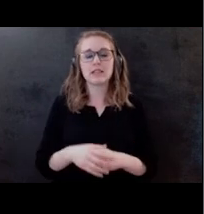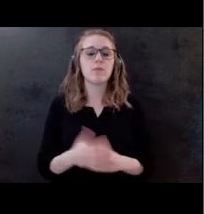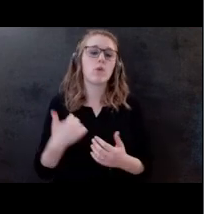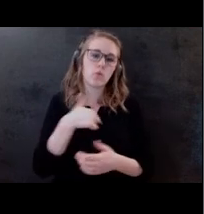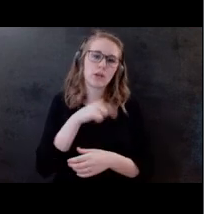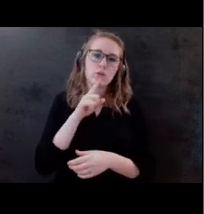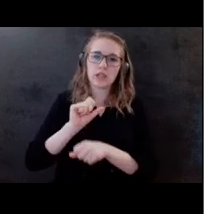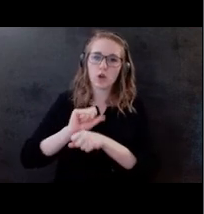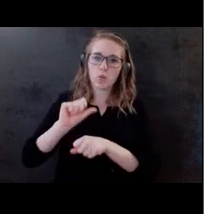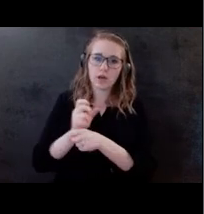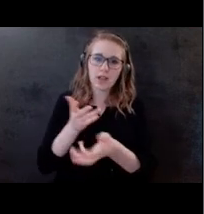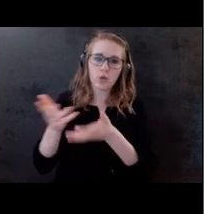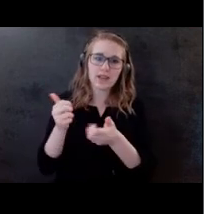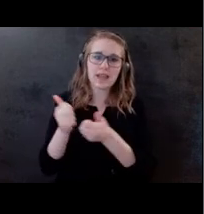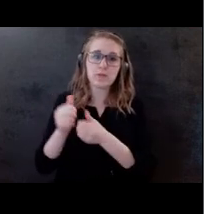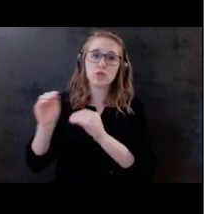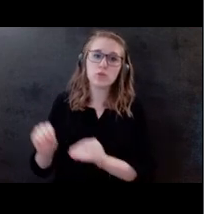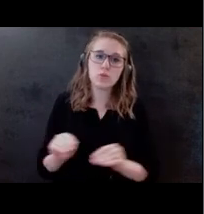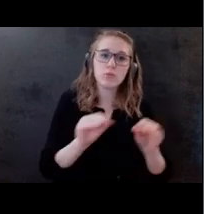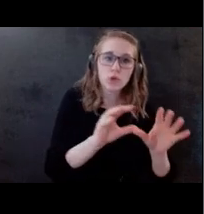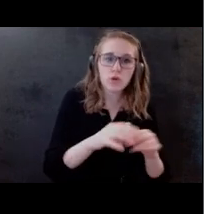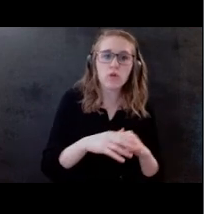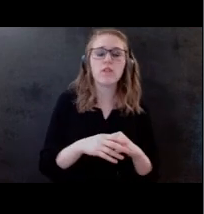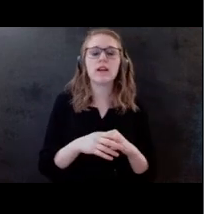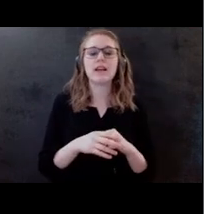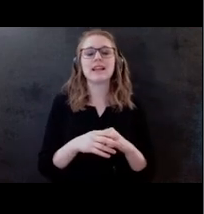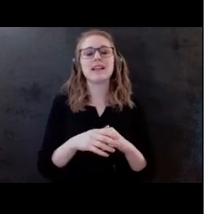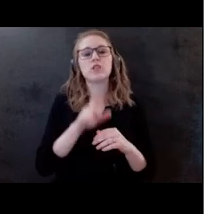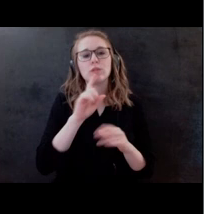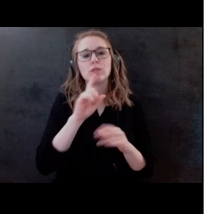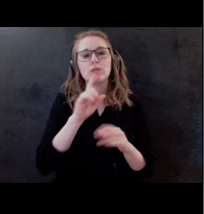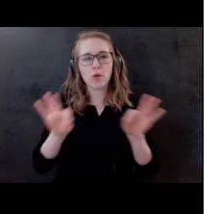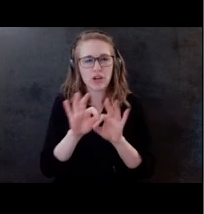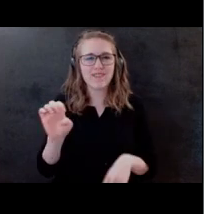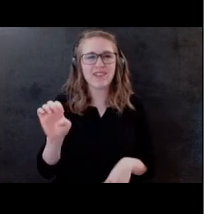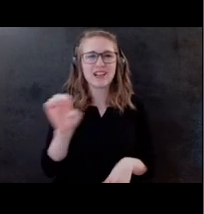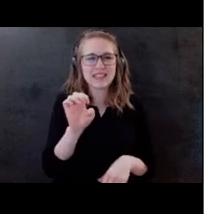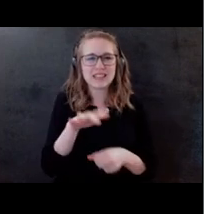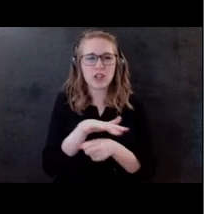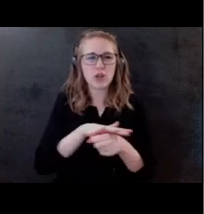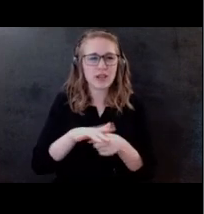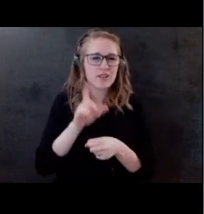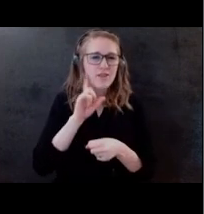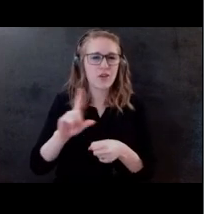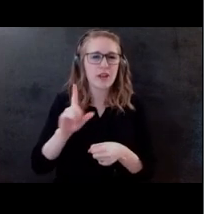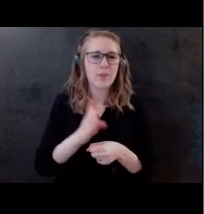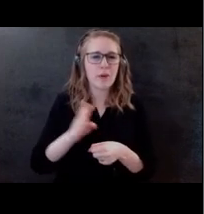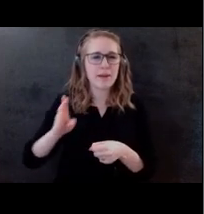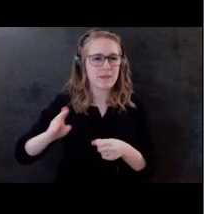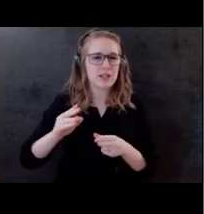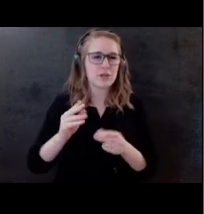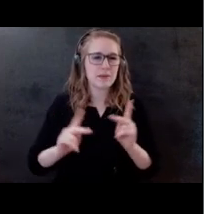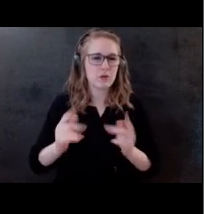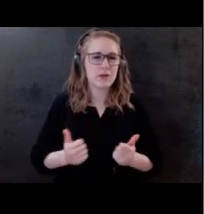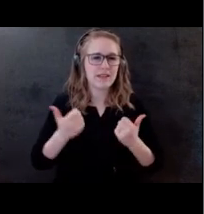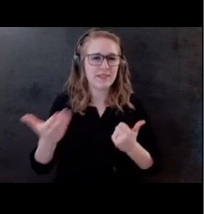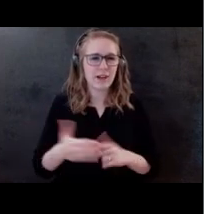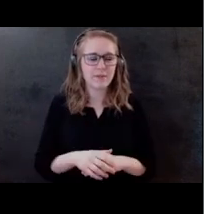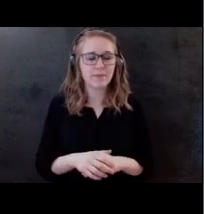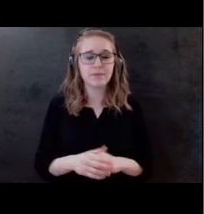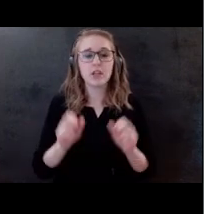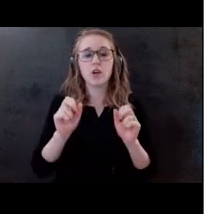to locate them because it's important to have a eastern location for our Boynton residents. Thank you. I'll begin now on my